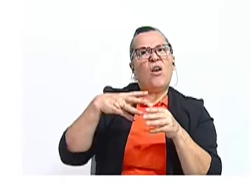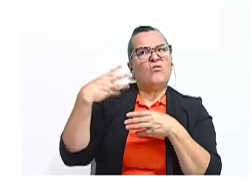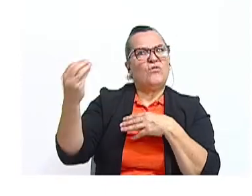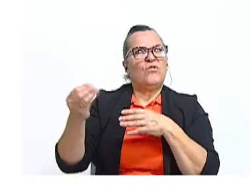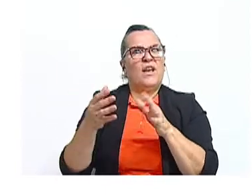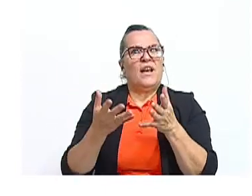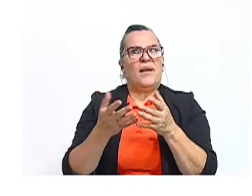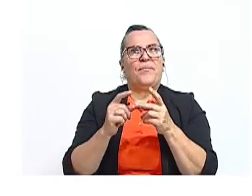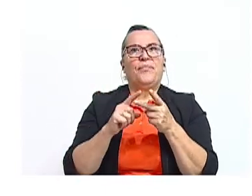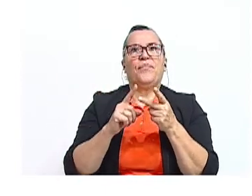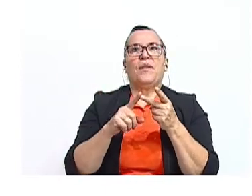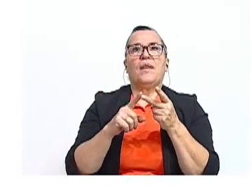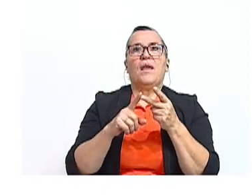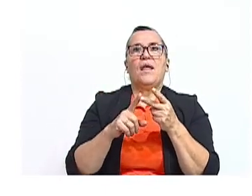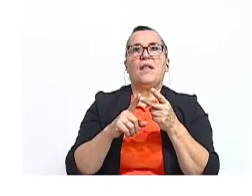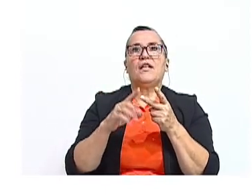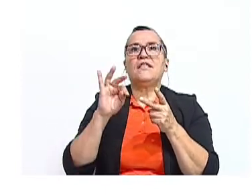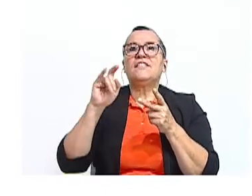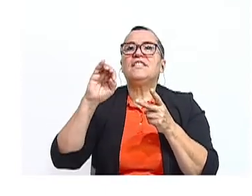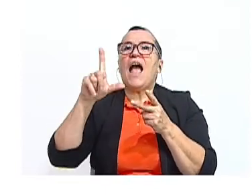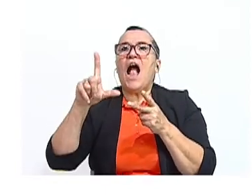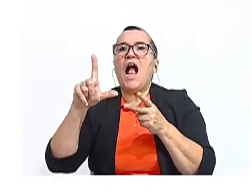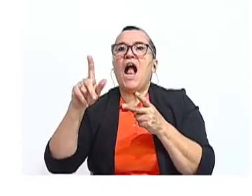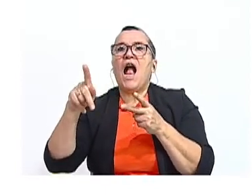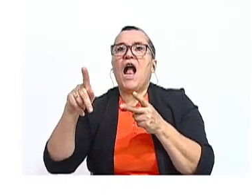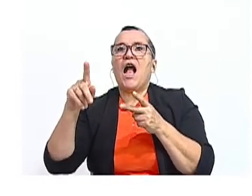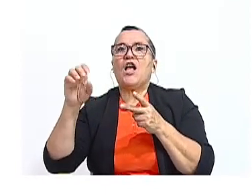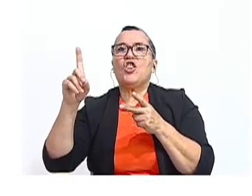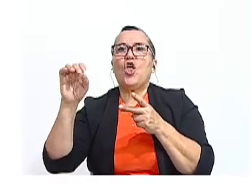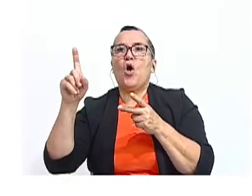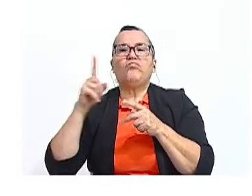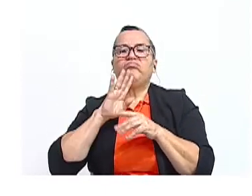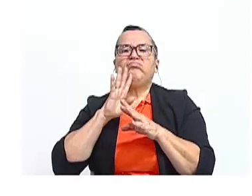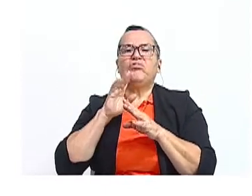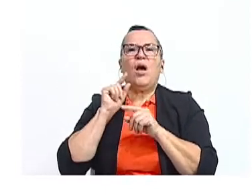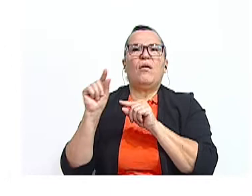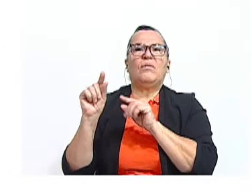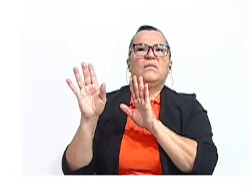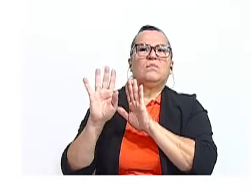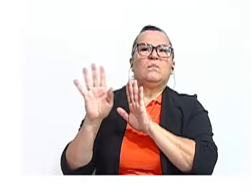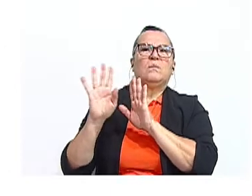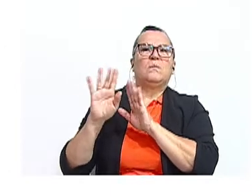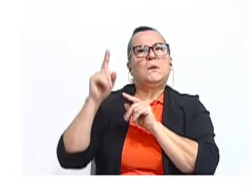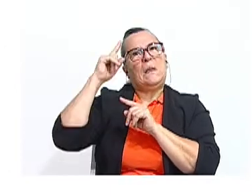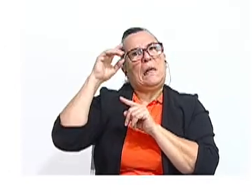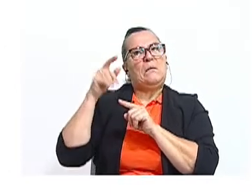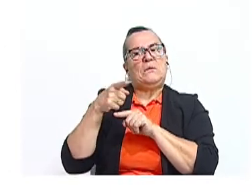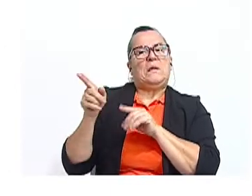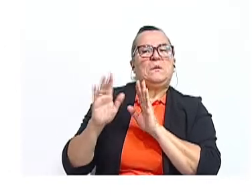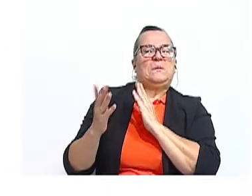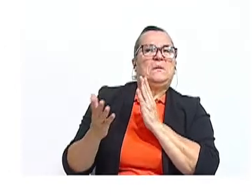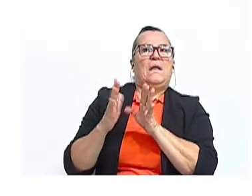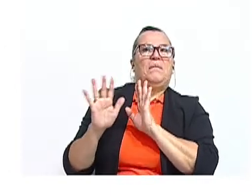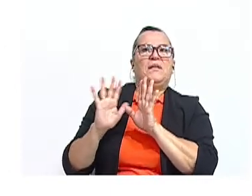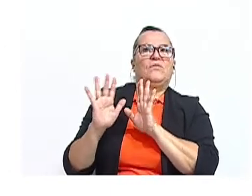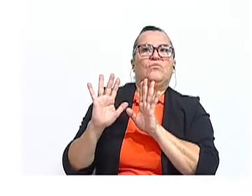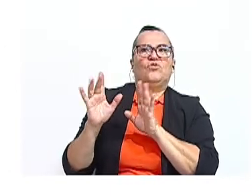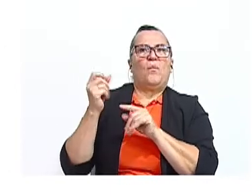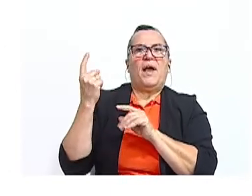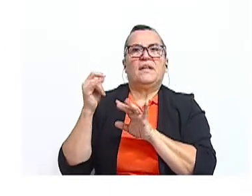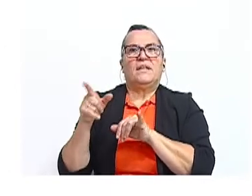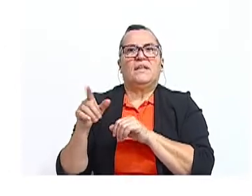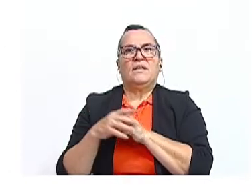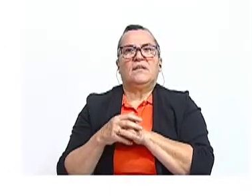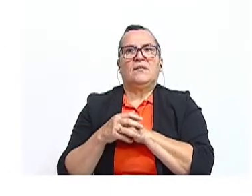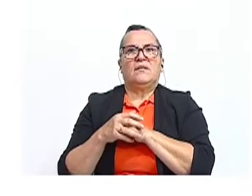right? And we often talk down is that we don't talk to them too much because we believe that maybe they are not going to understand